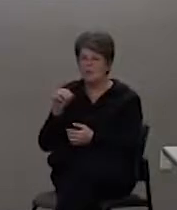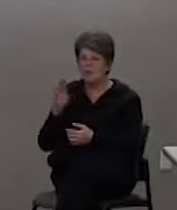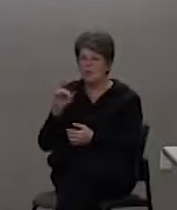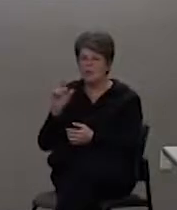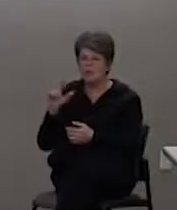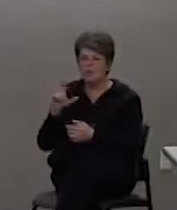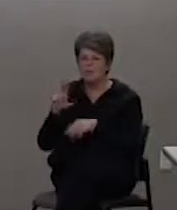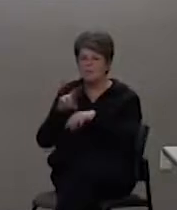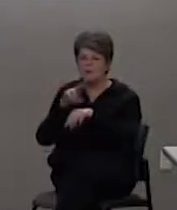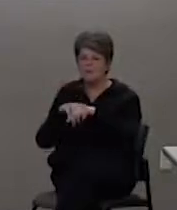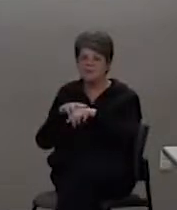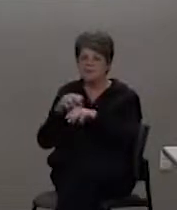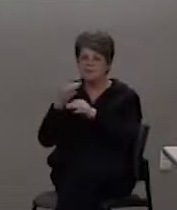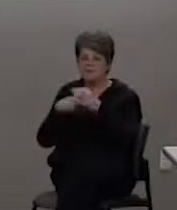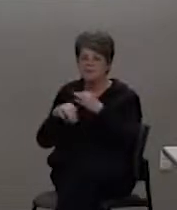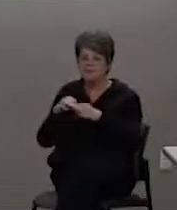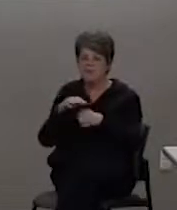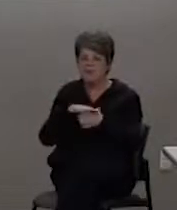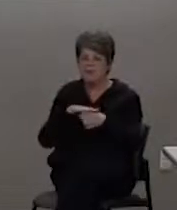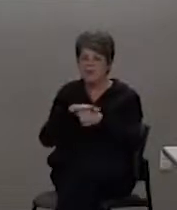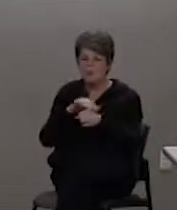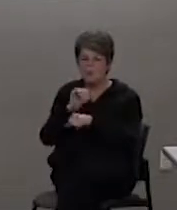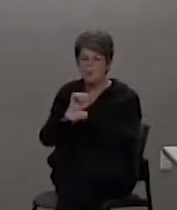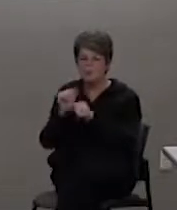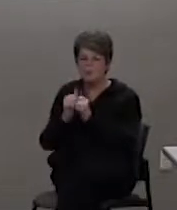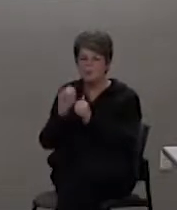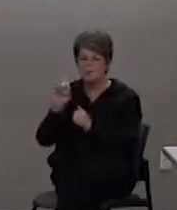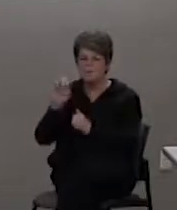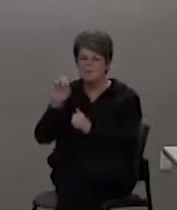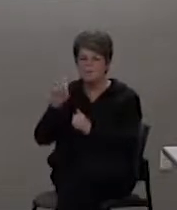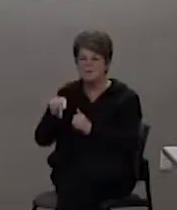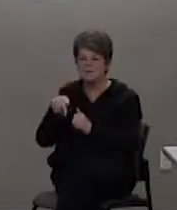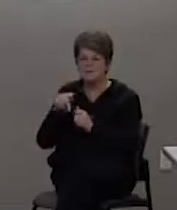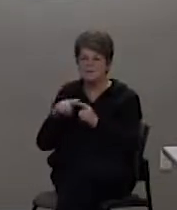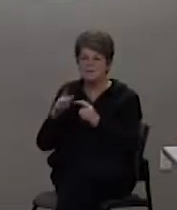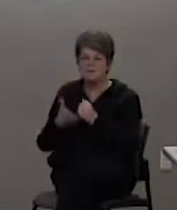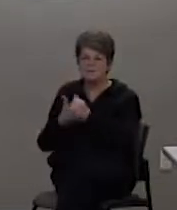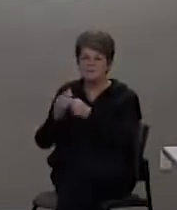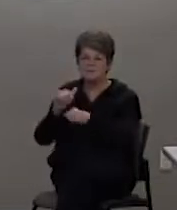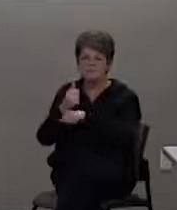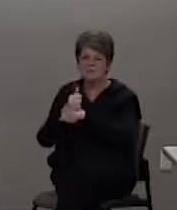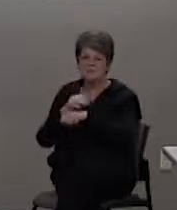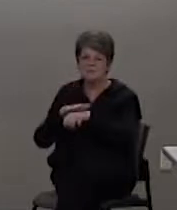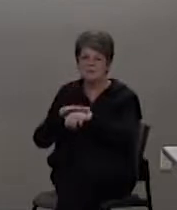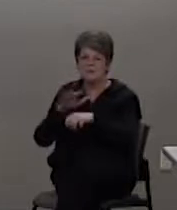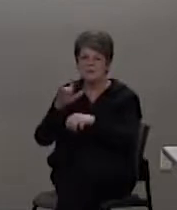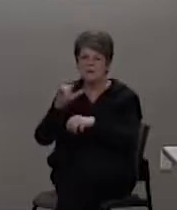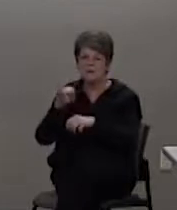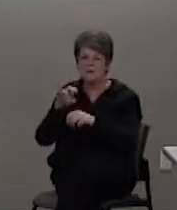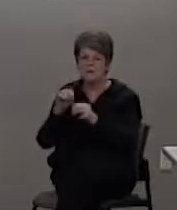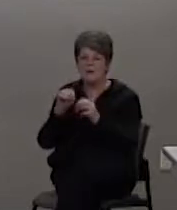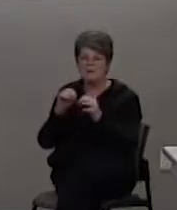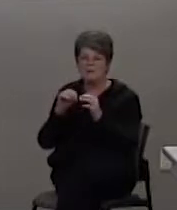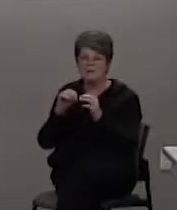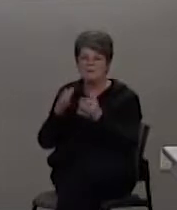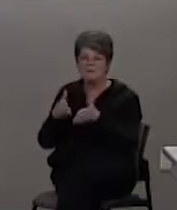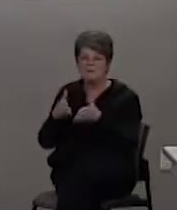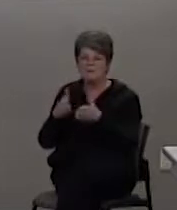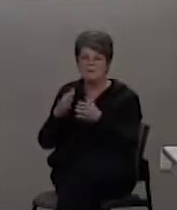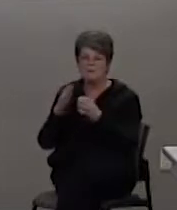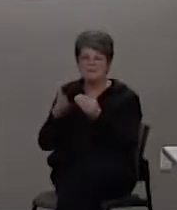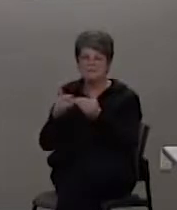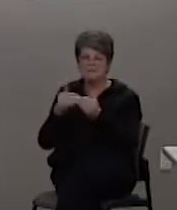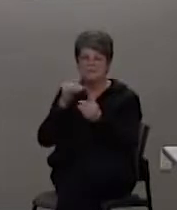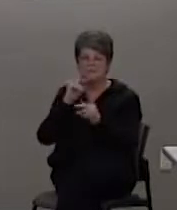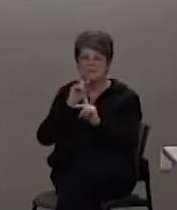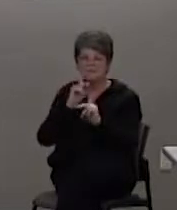national market rather than just a local market. It's working with the EDP to help set up that online presence so that it's easy for people. It's coordinating